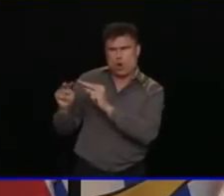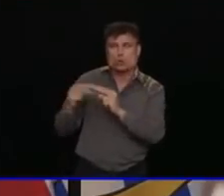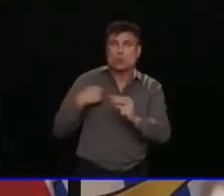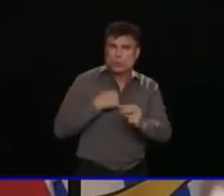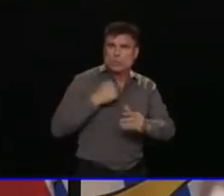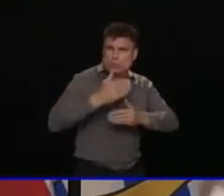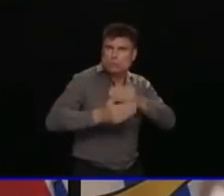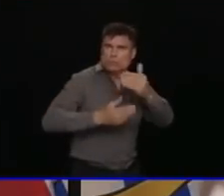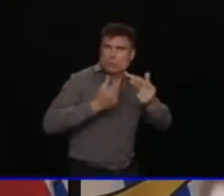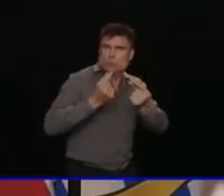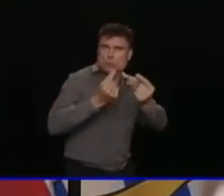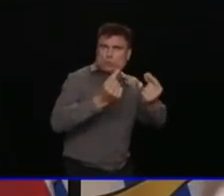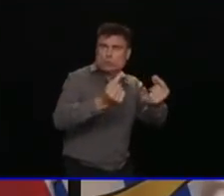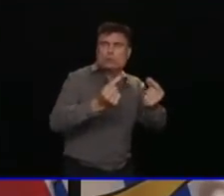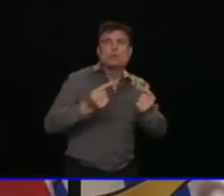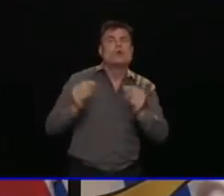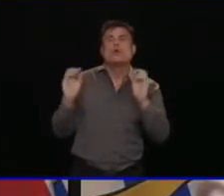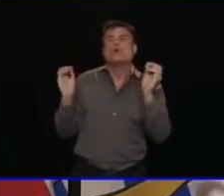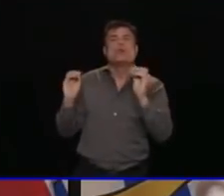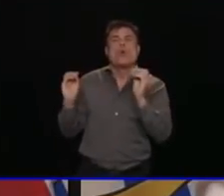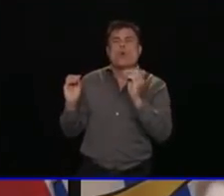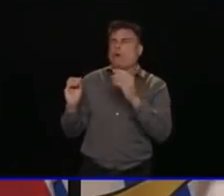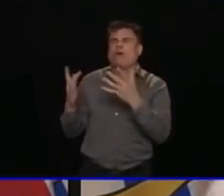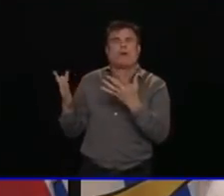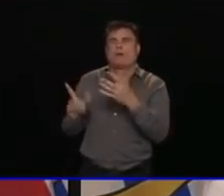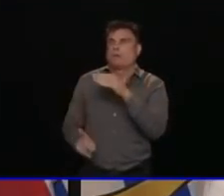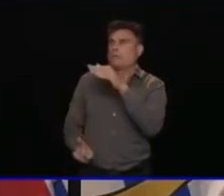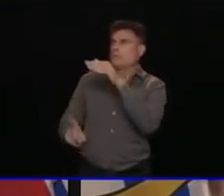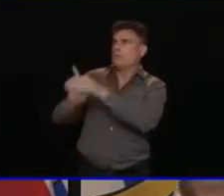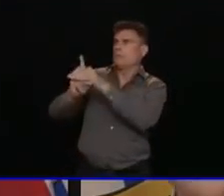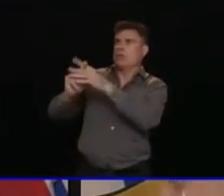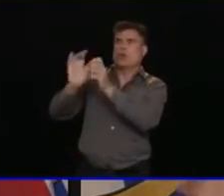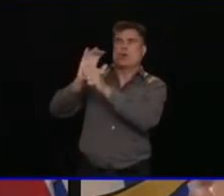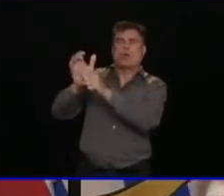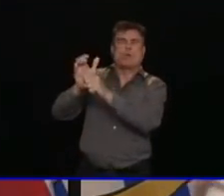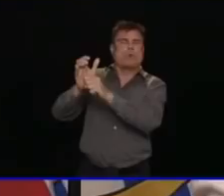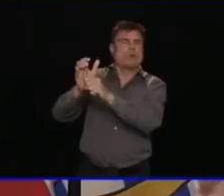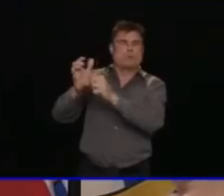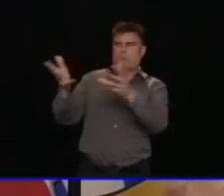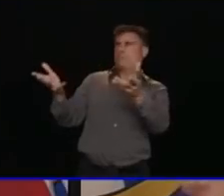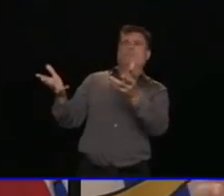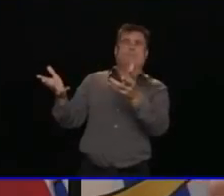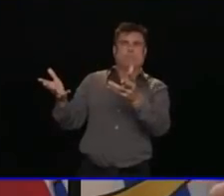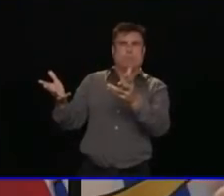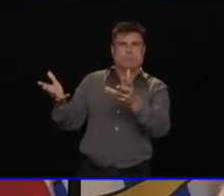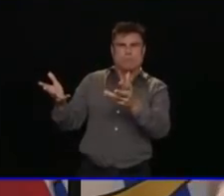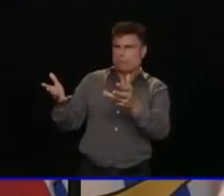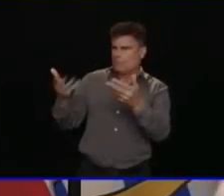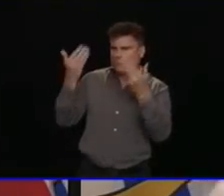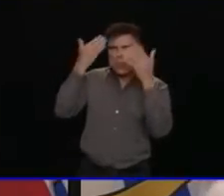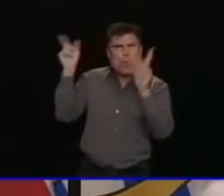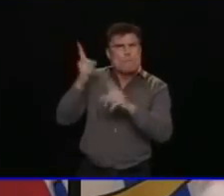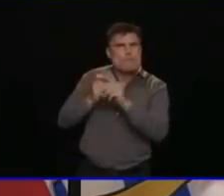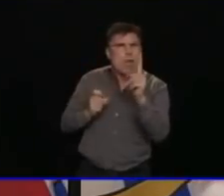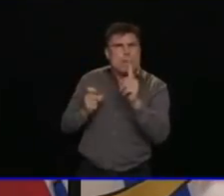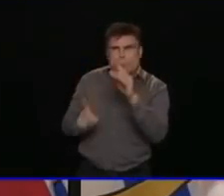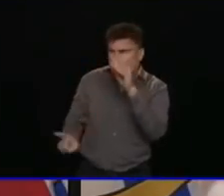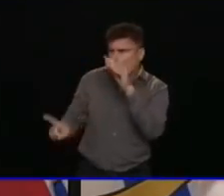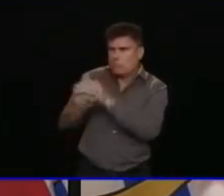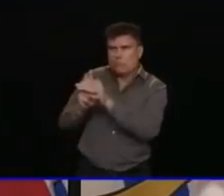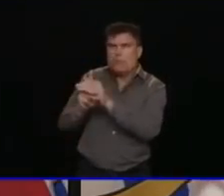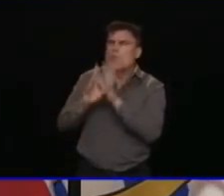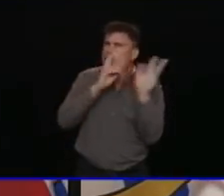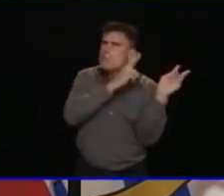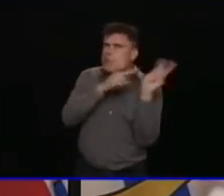really important. We're watching those. We're looking at outbreaks, but it is the foundation that we can move ahead on is keeping those